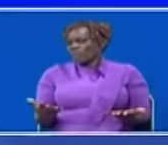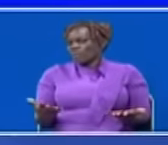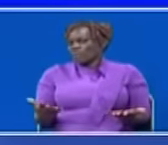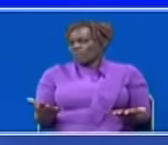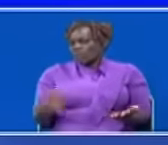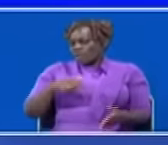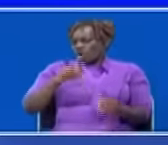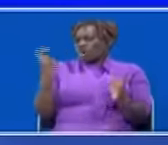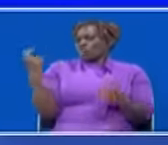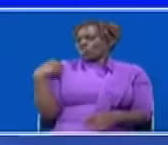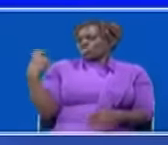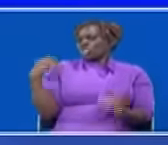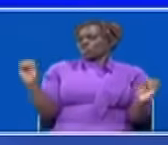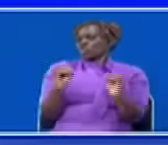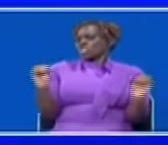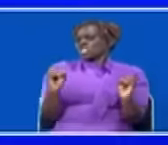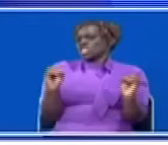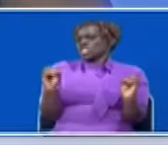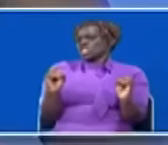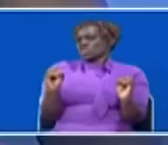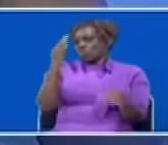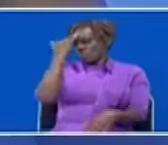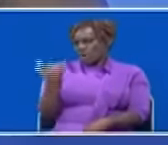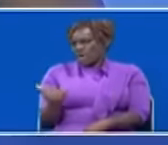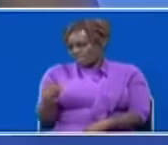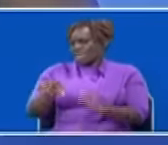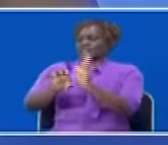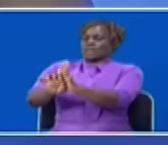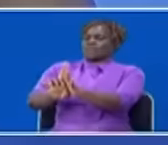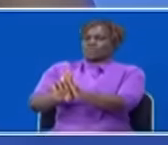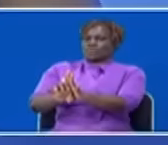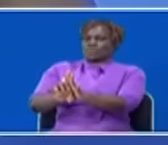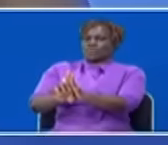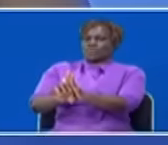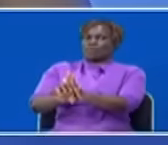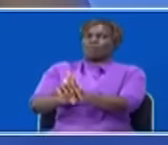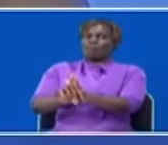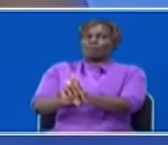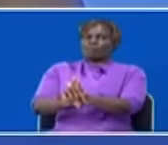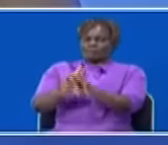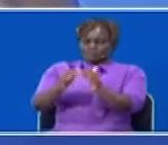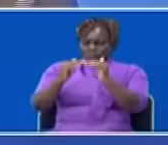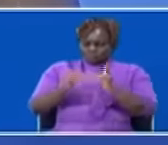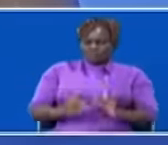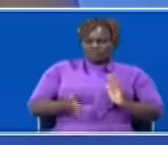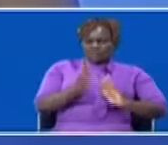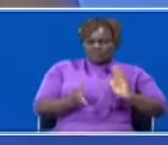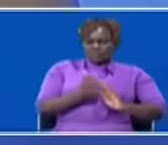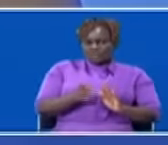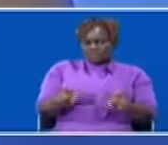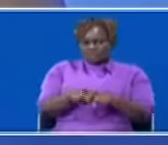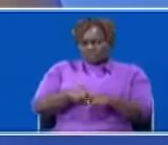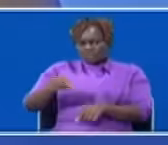there no consultation right. that would have avoided this kind of embarrassment? That okay. is just an example. All right. Yes. I'd like us to move quickly because there's